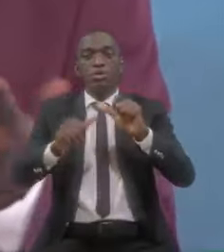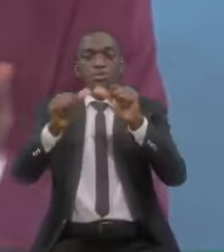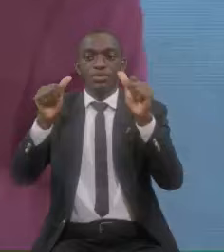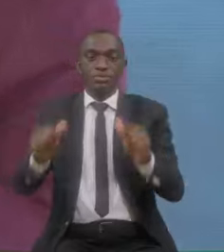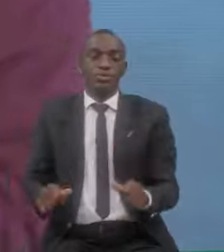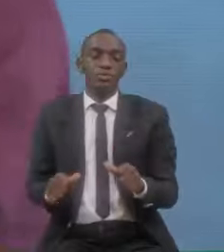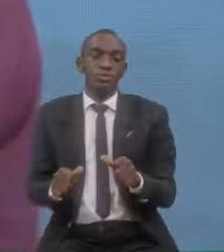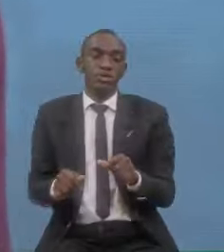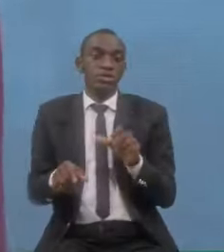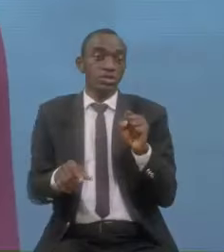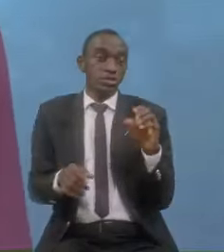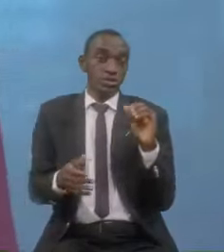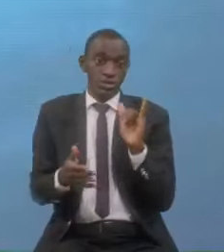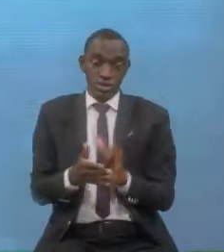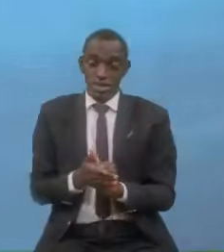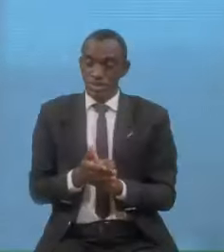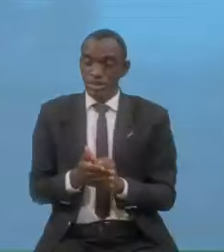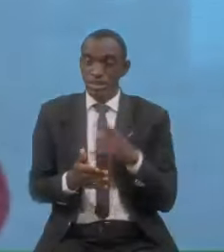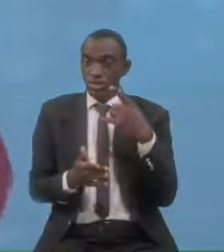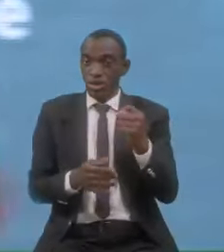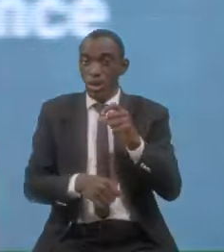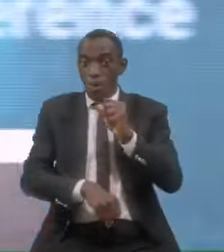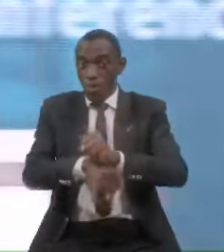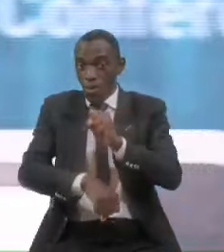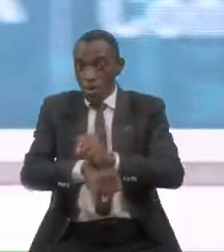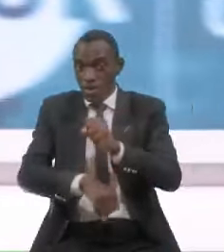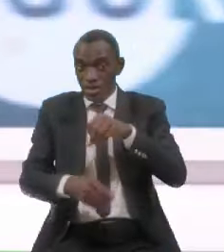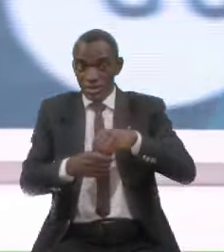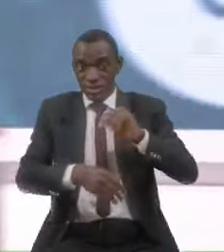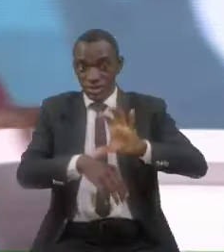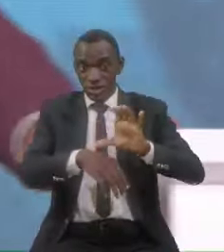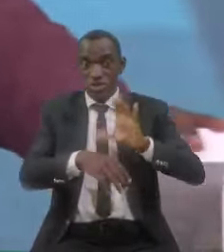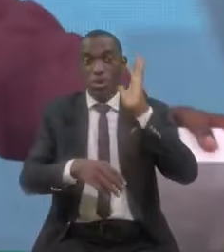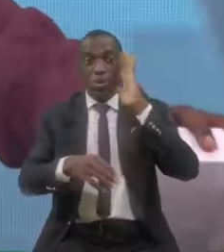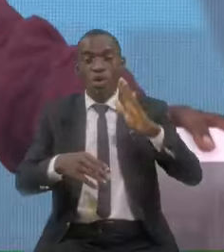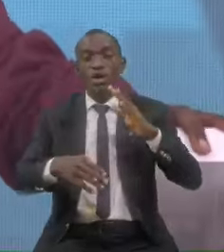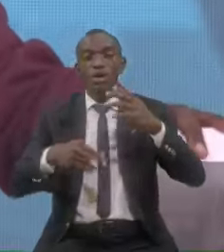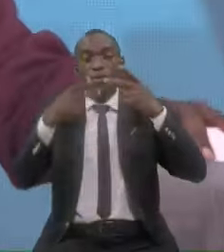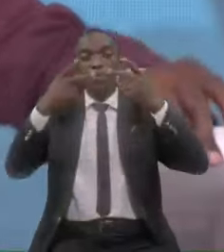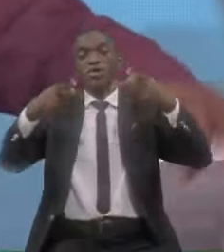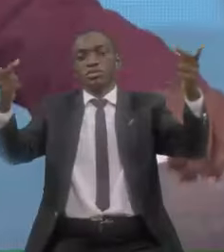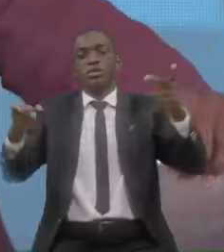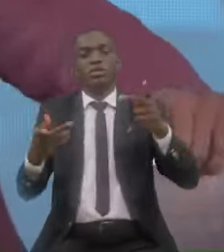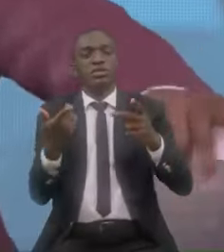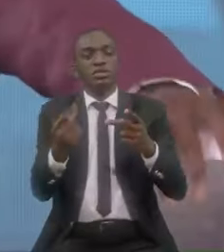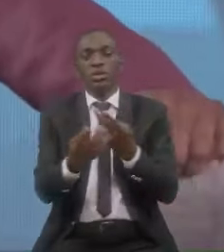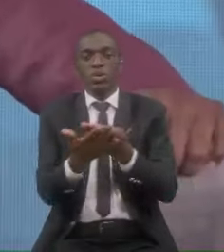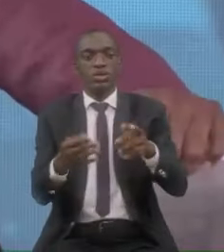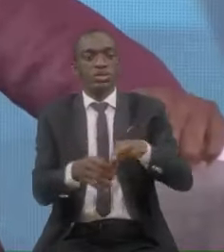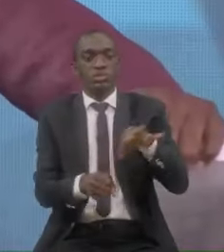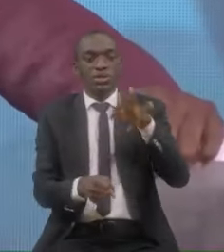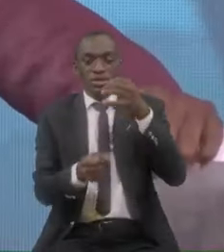so that the work that he's doing will prosper. The Holy Ghost, he follows you